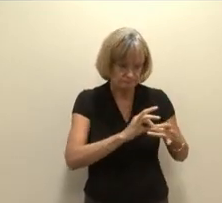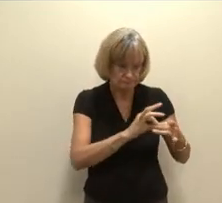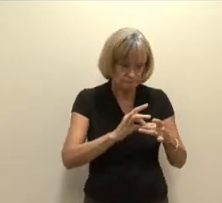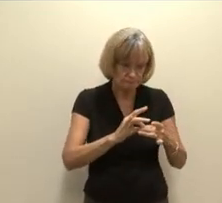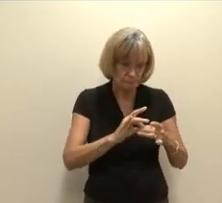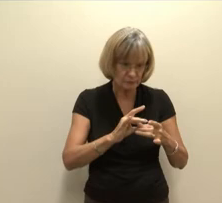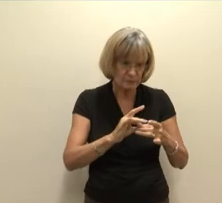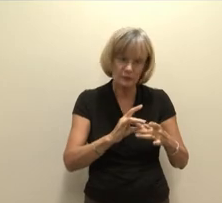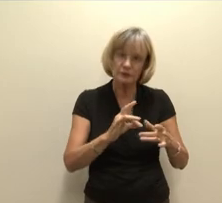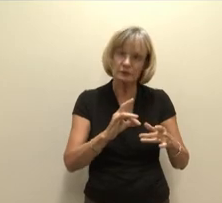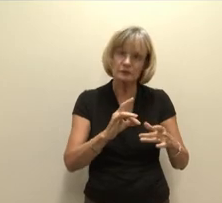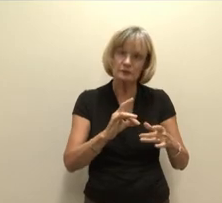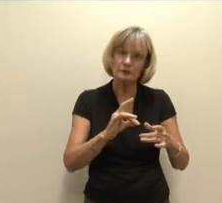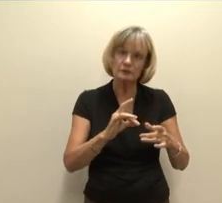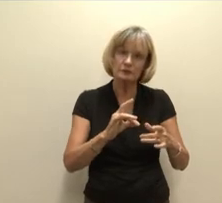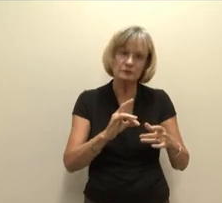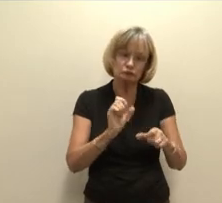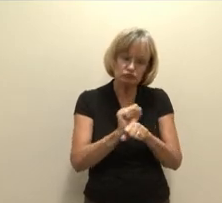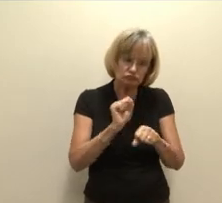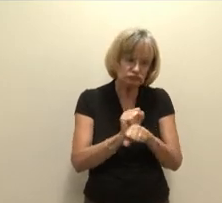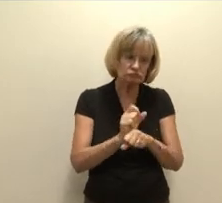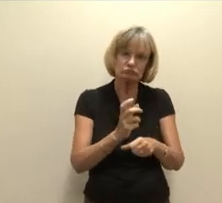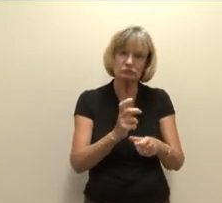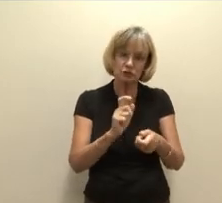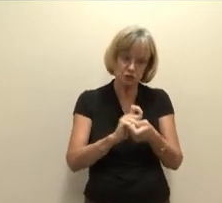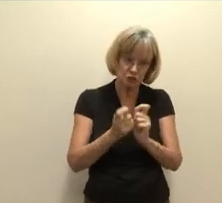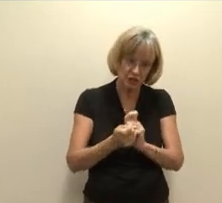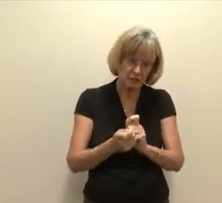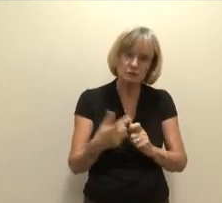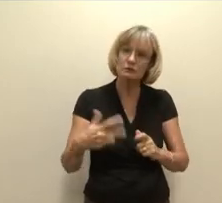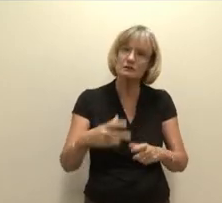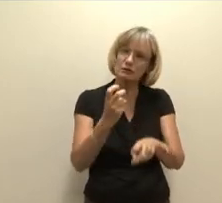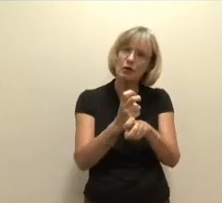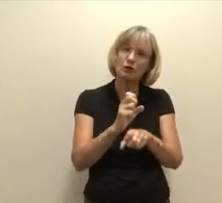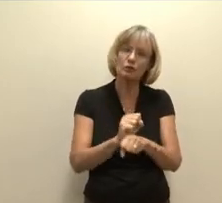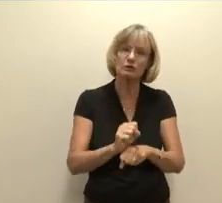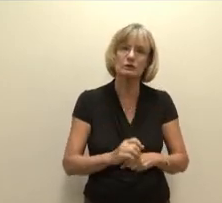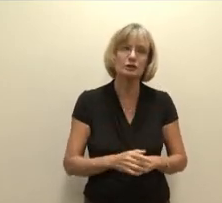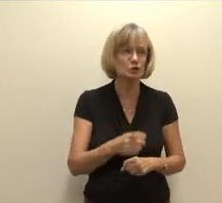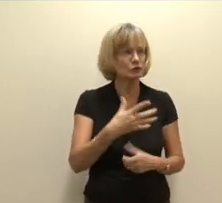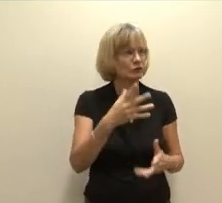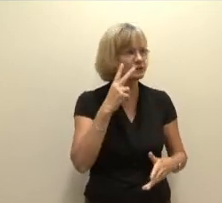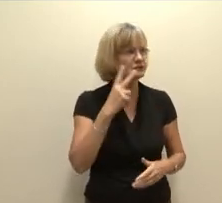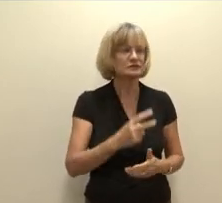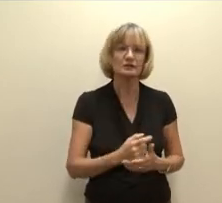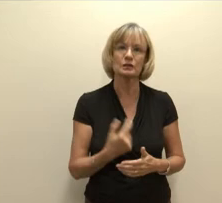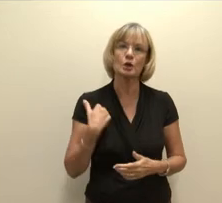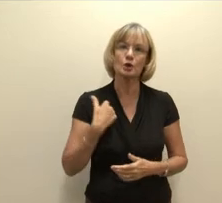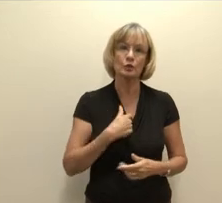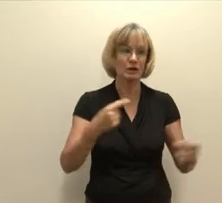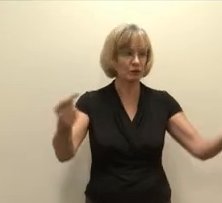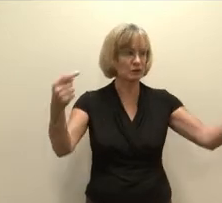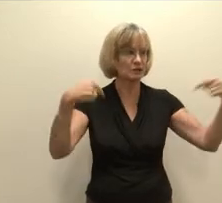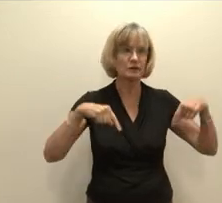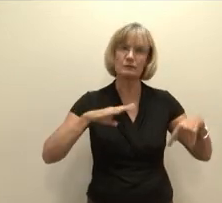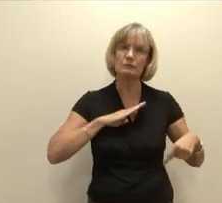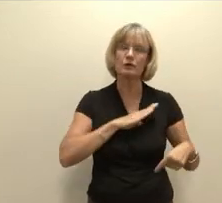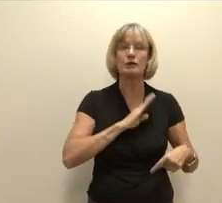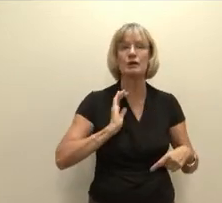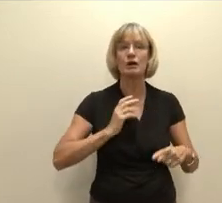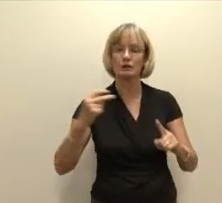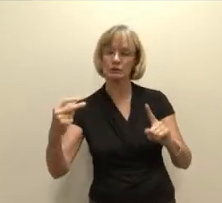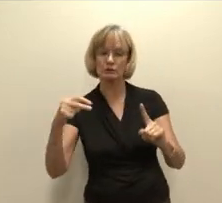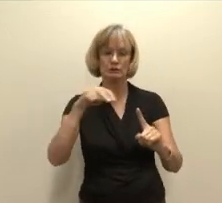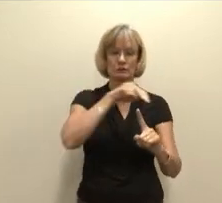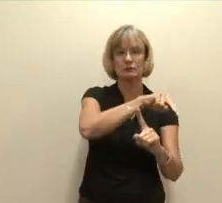It's hard. I'm sure you've all seen that. We all come to this board with different